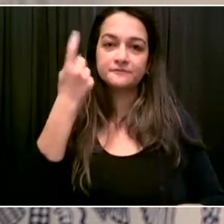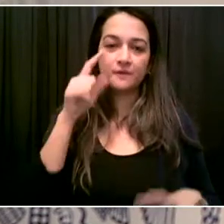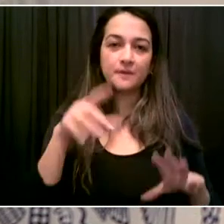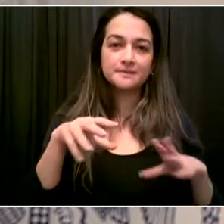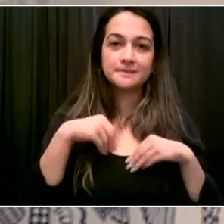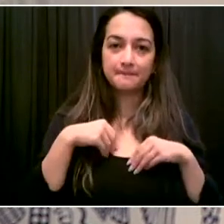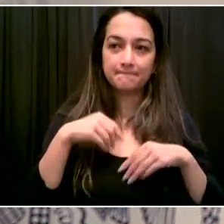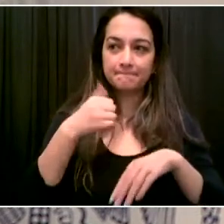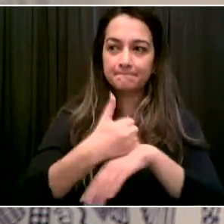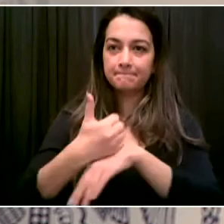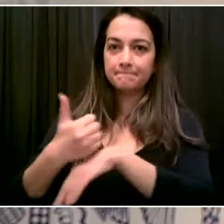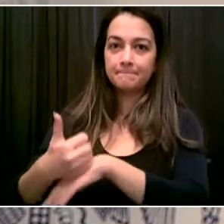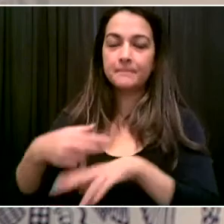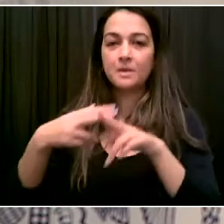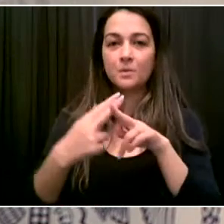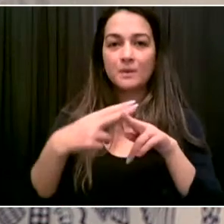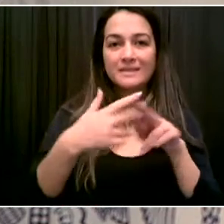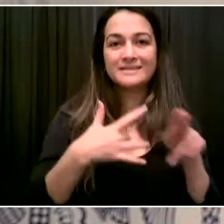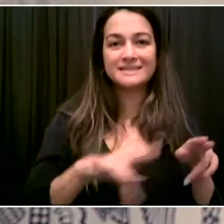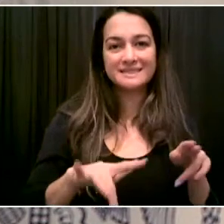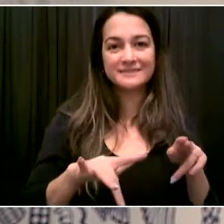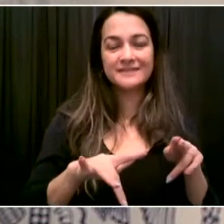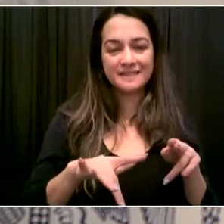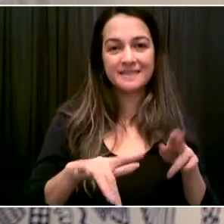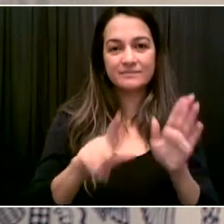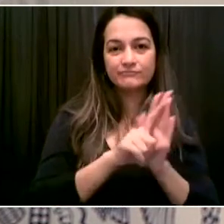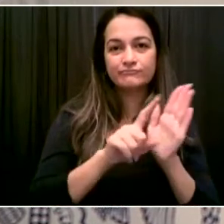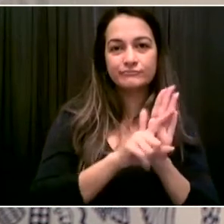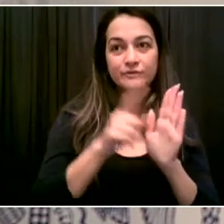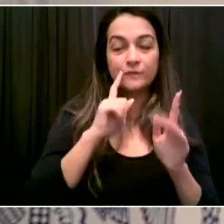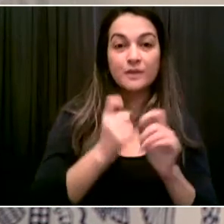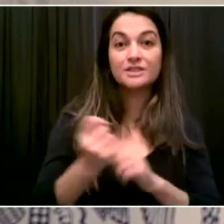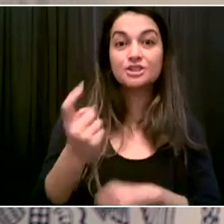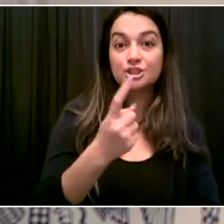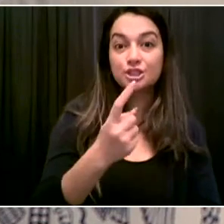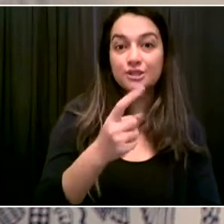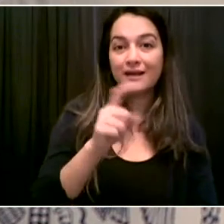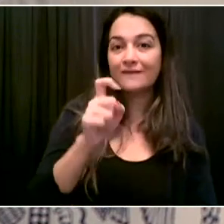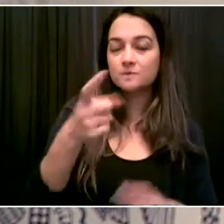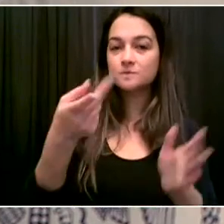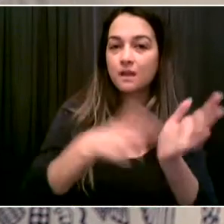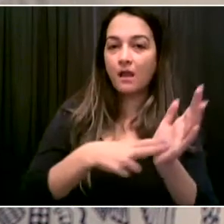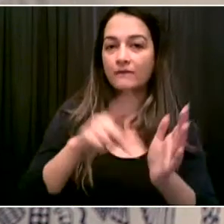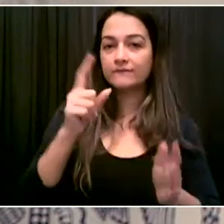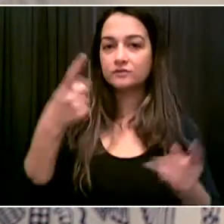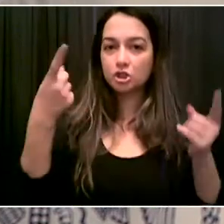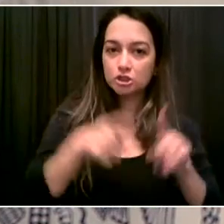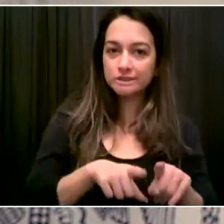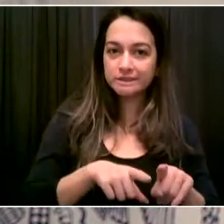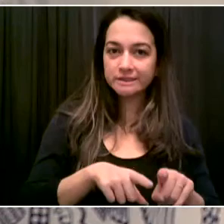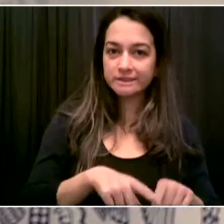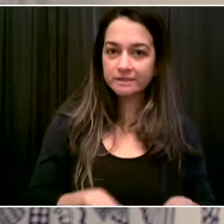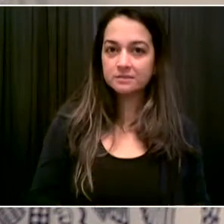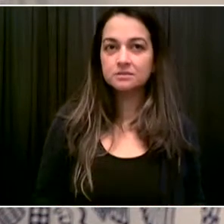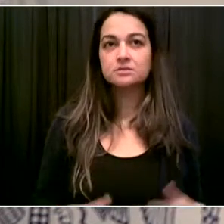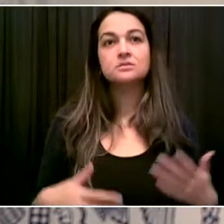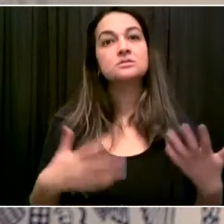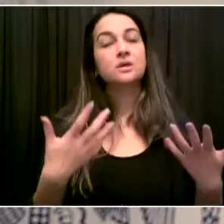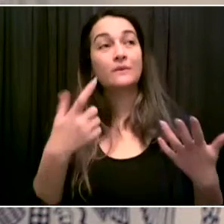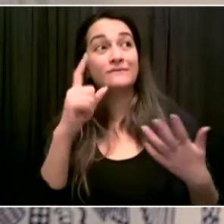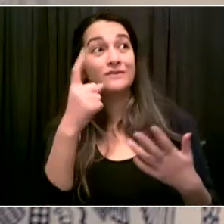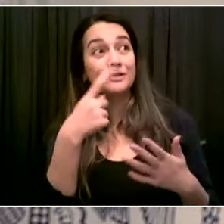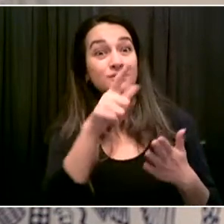address these oversized trucks. It's imperative that we get it signed quickly. Yet another reason why we need